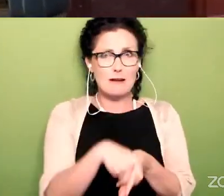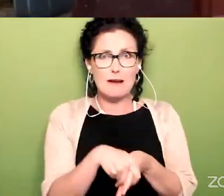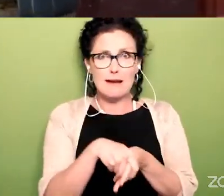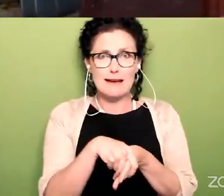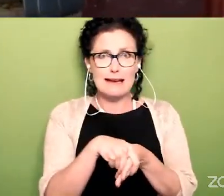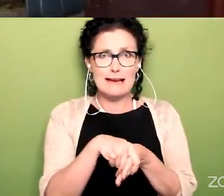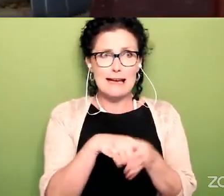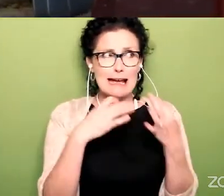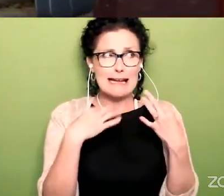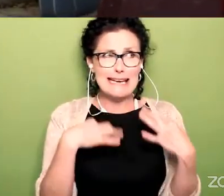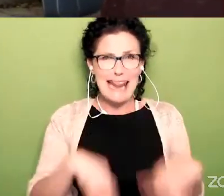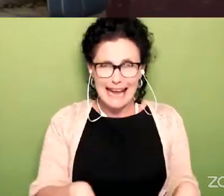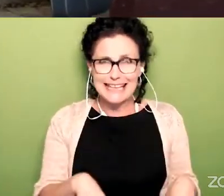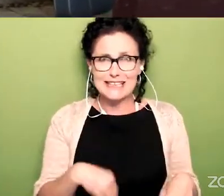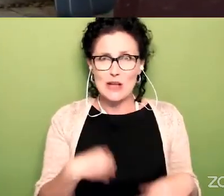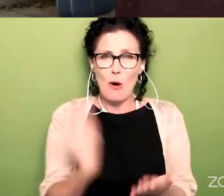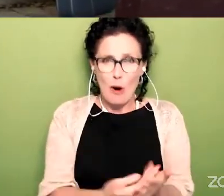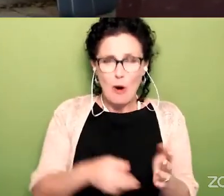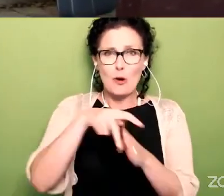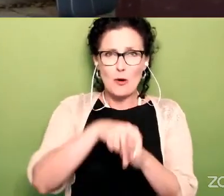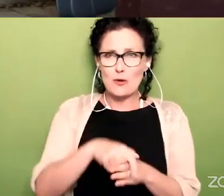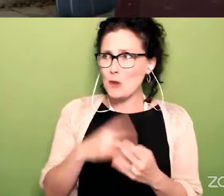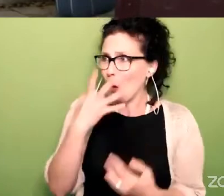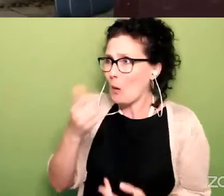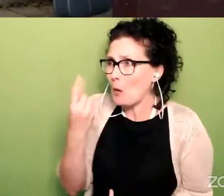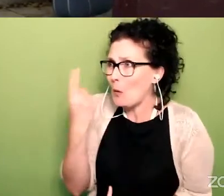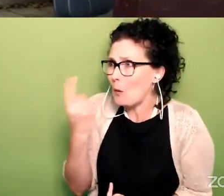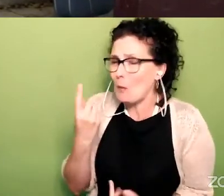is an important person and that people look to her.